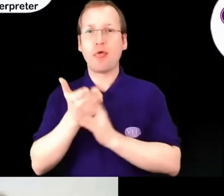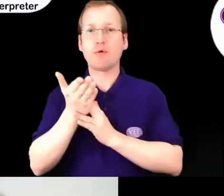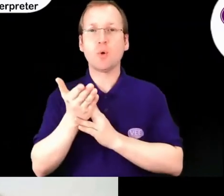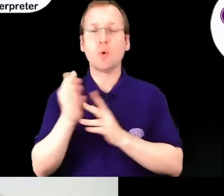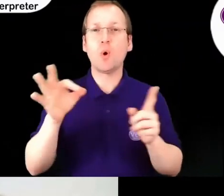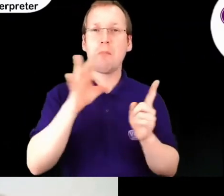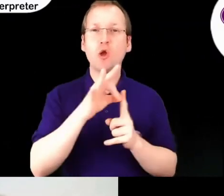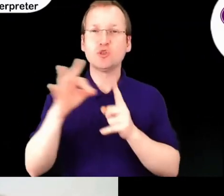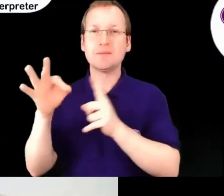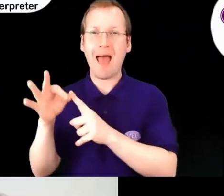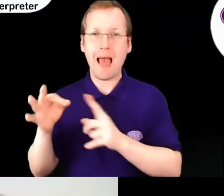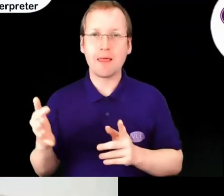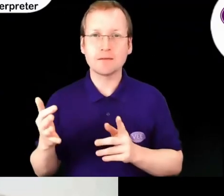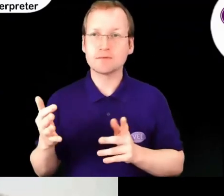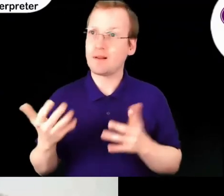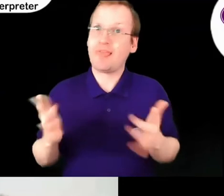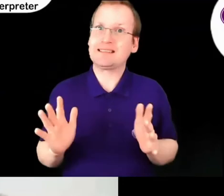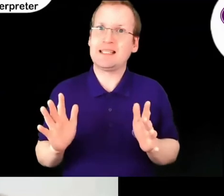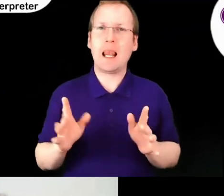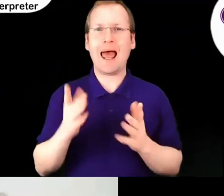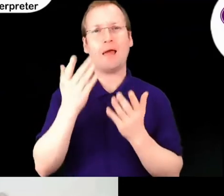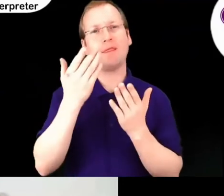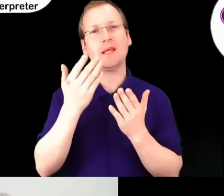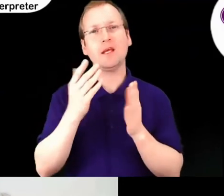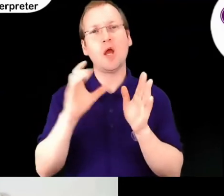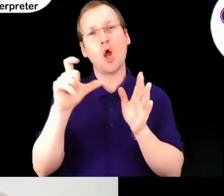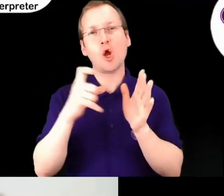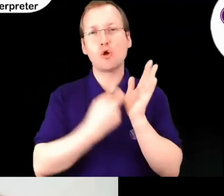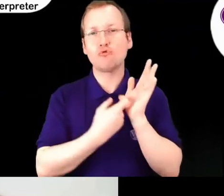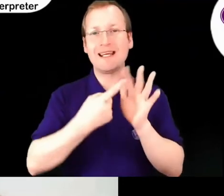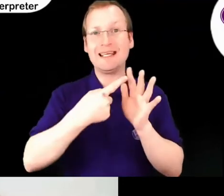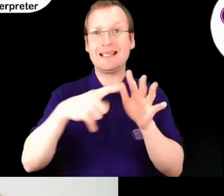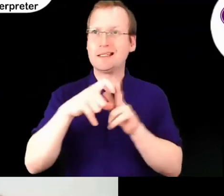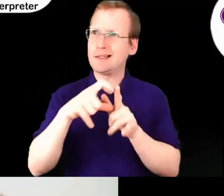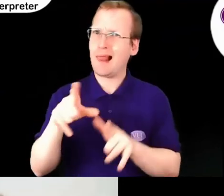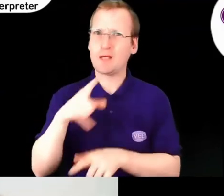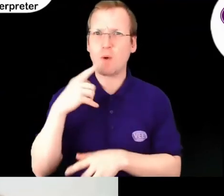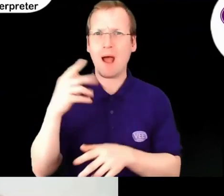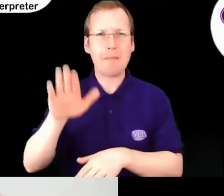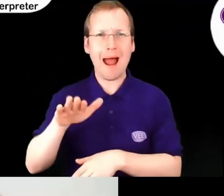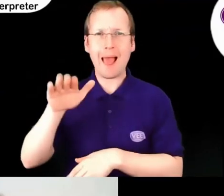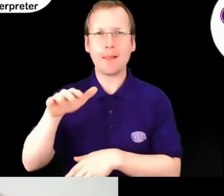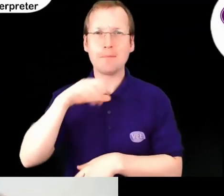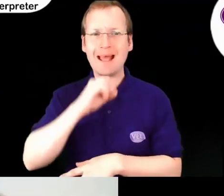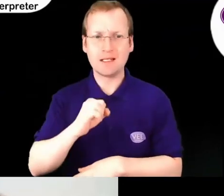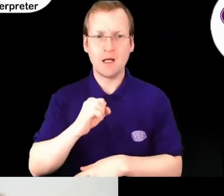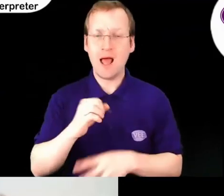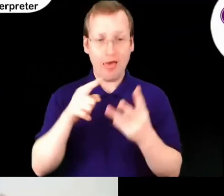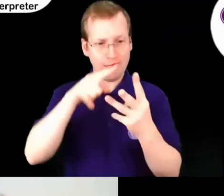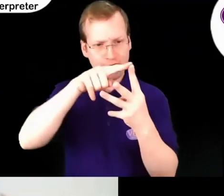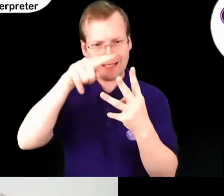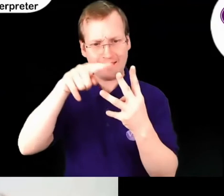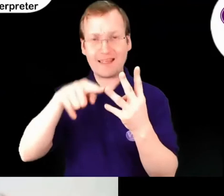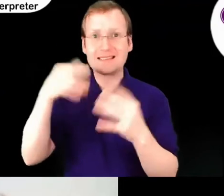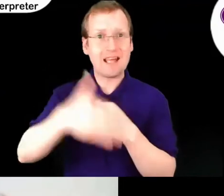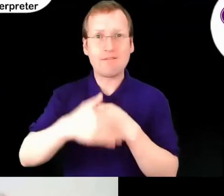So people were stuck with gentle Jesus, weak and mild, you know, three adjectives which don't appear together in the